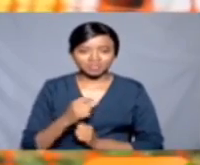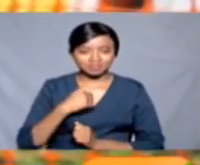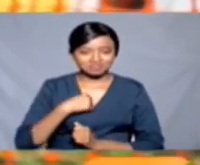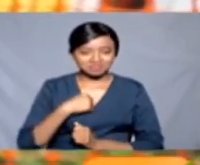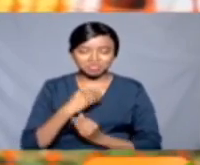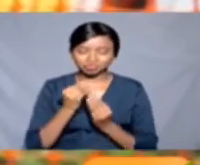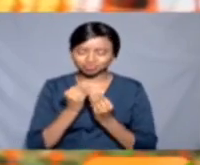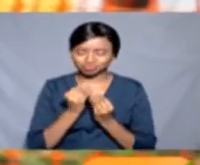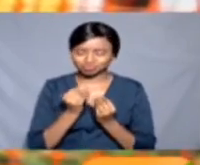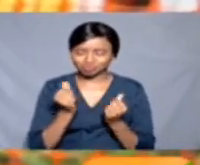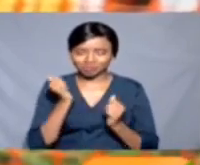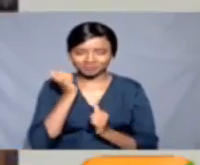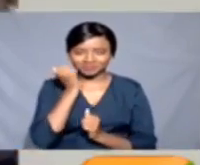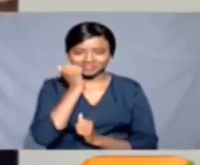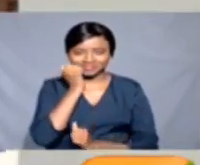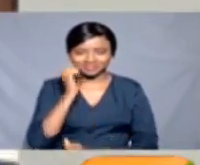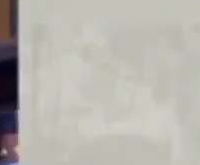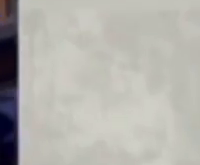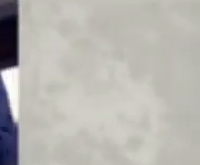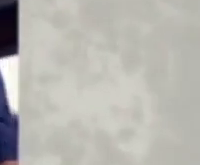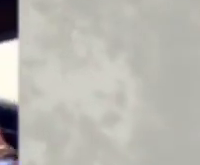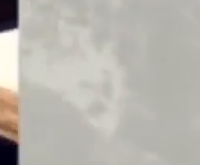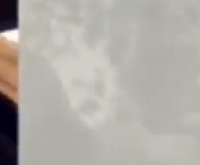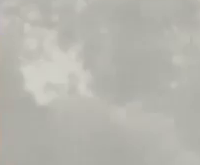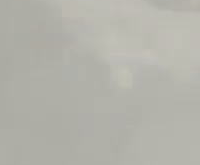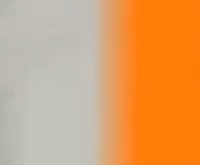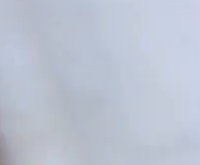na ugonjwa wa Ebola.